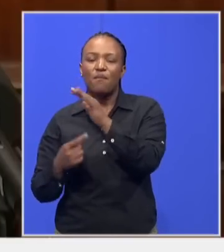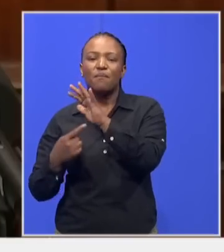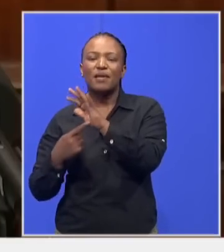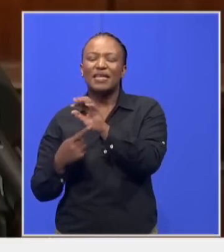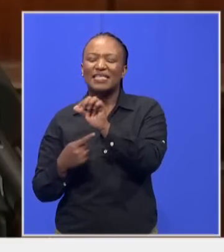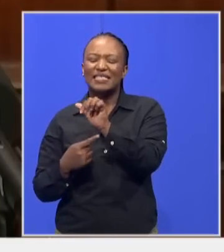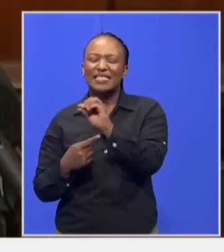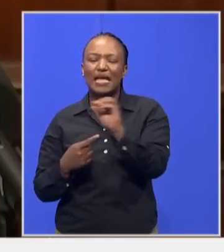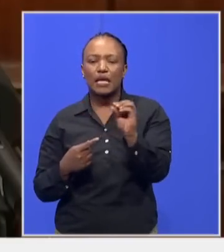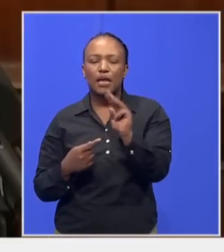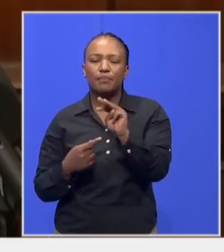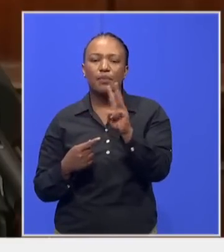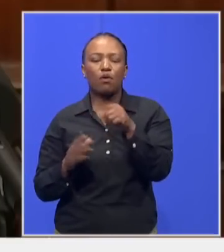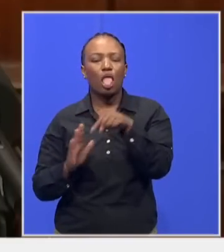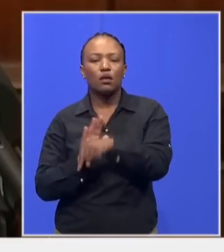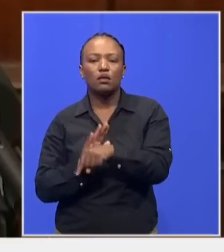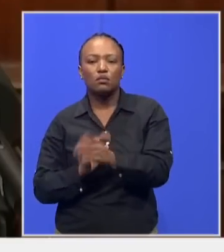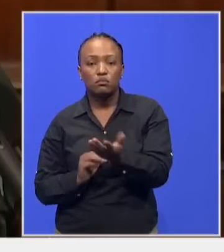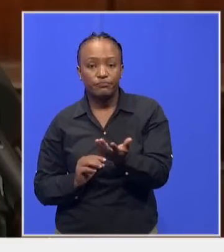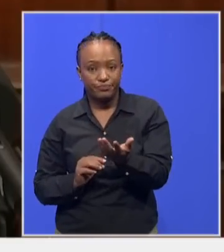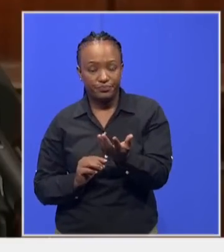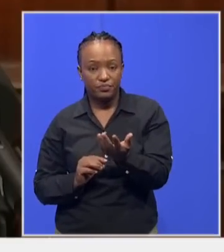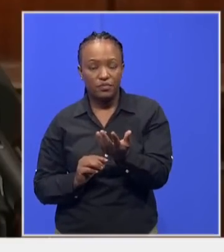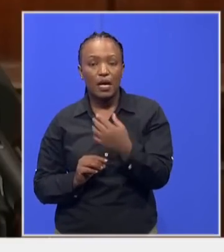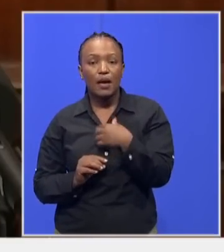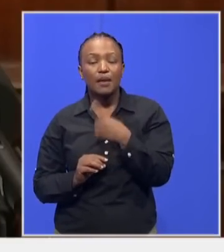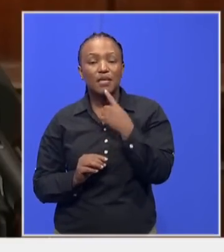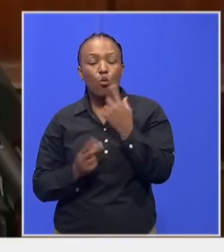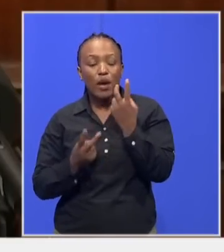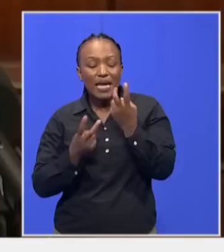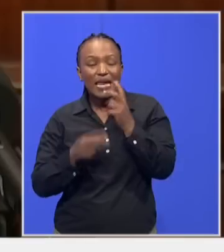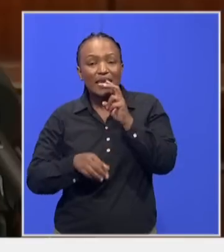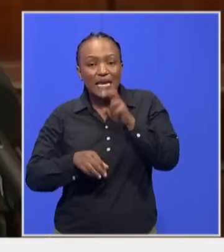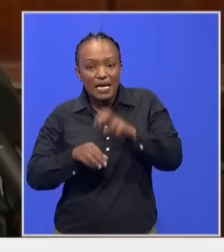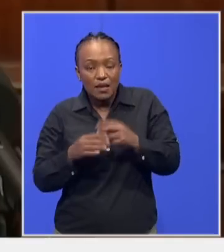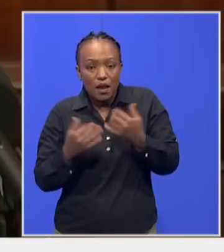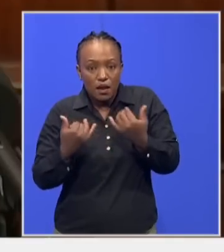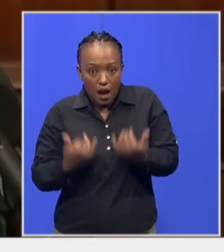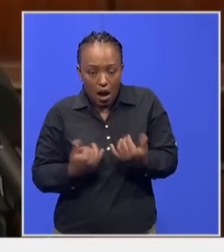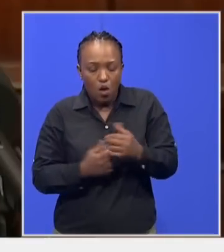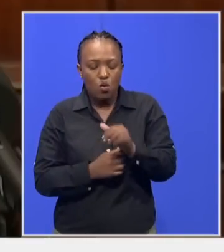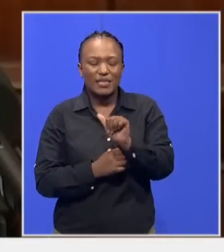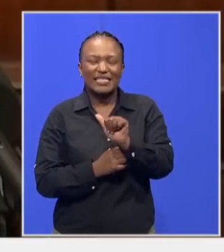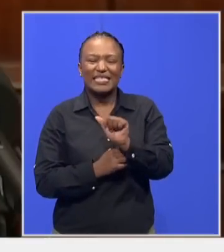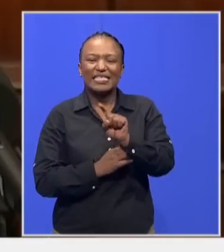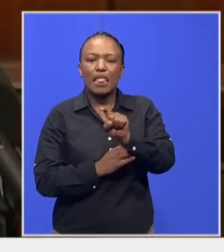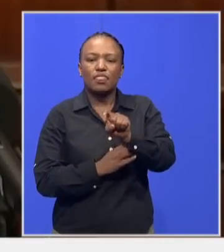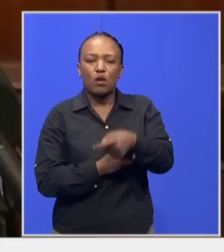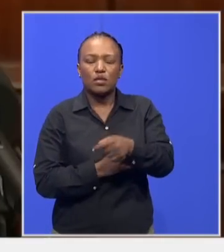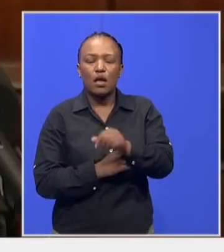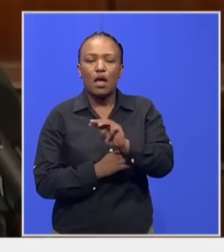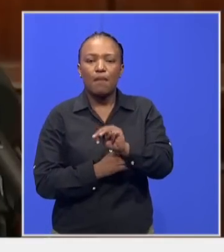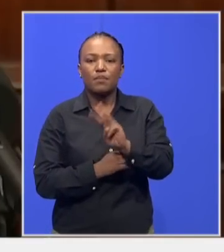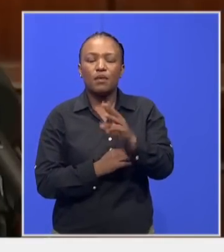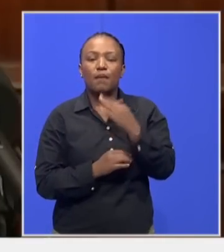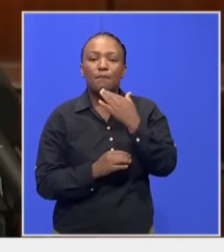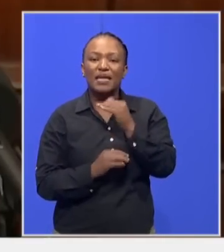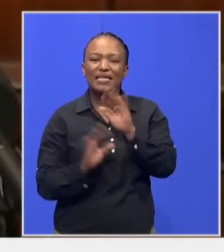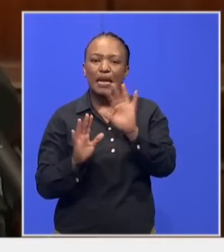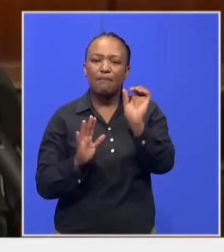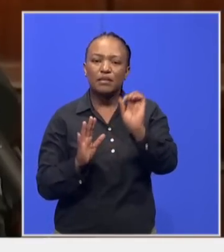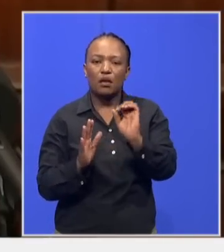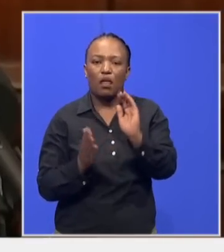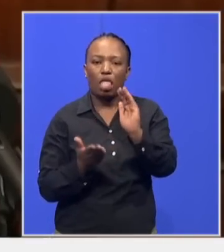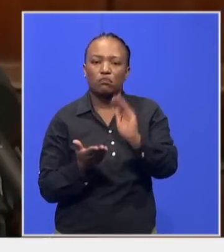megawatts, and I'm saying we're looking for 6,000 megawatts. So essentially we are taking out 10% of that which we are looking